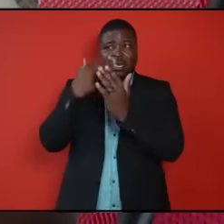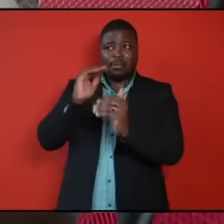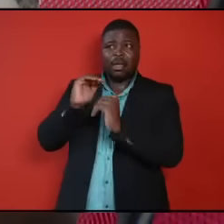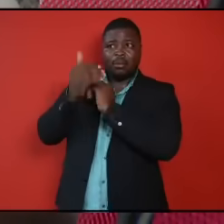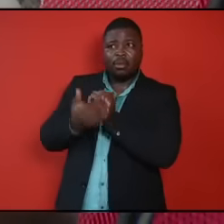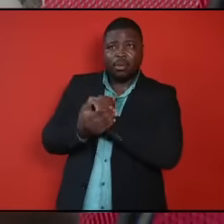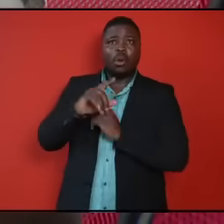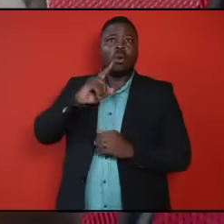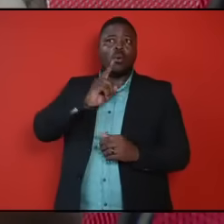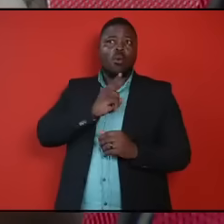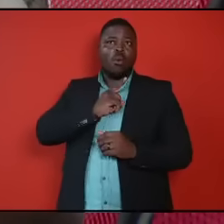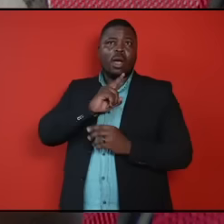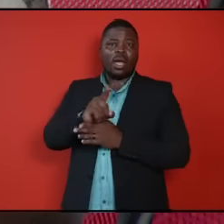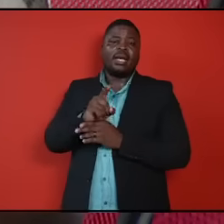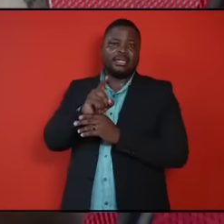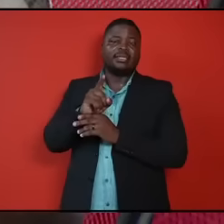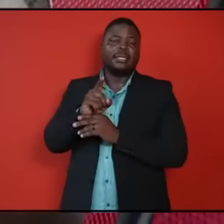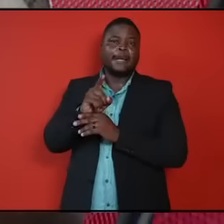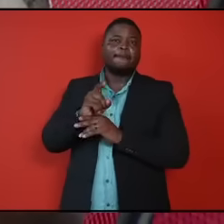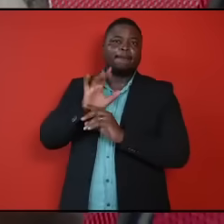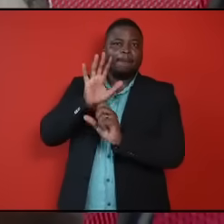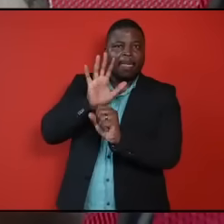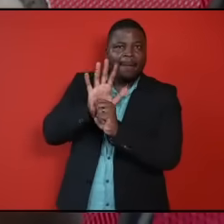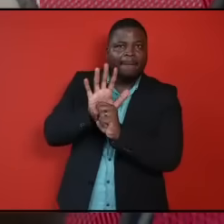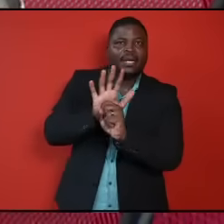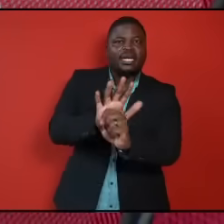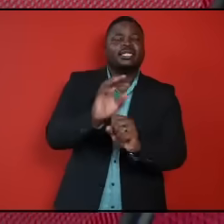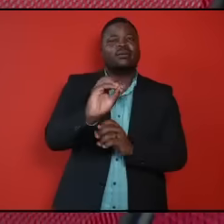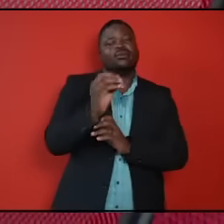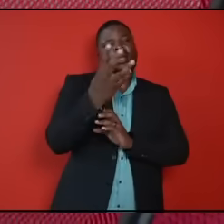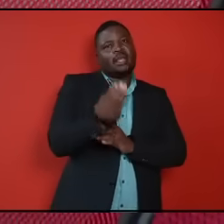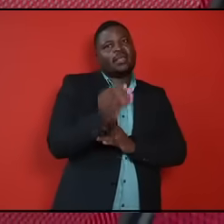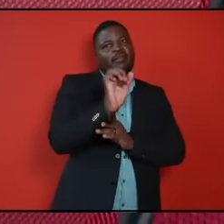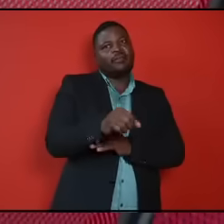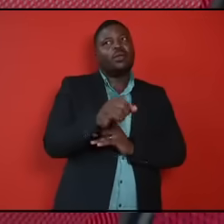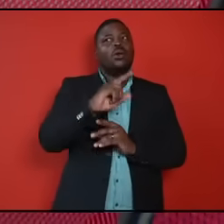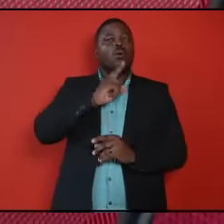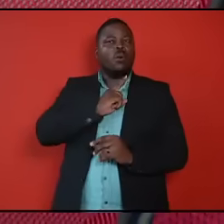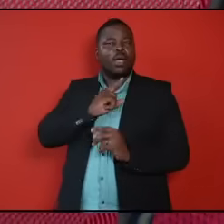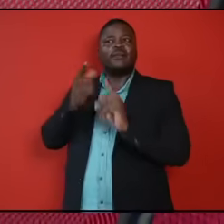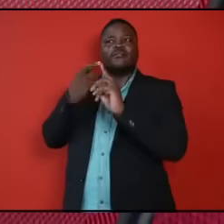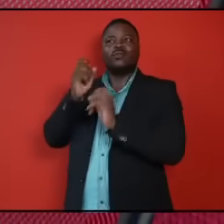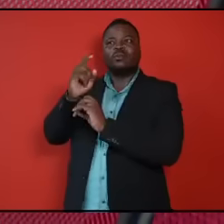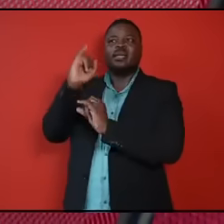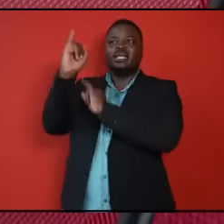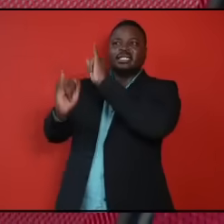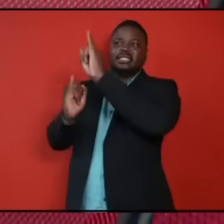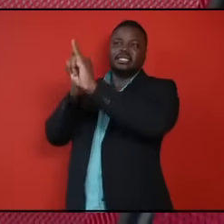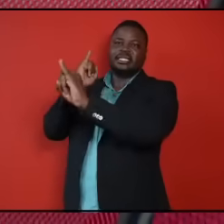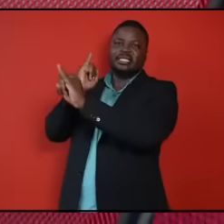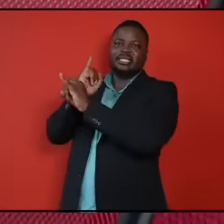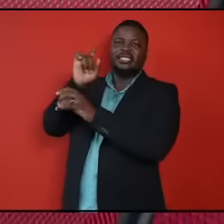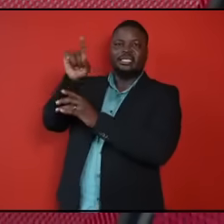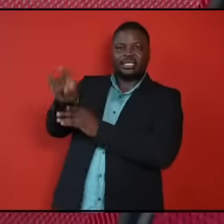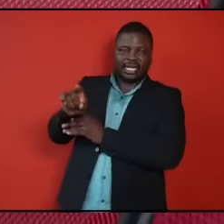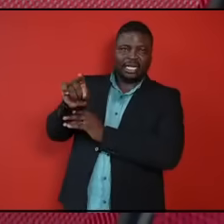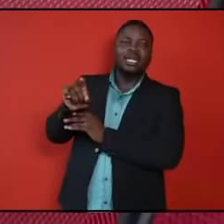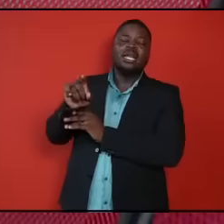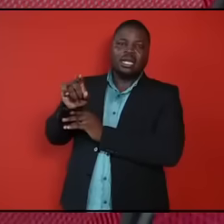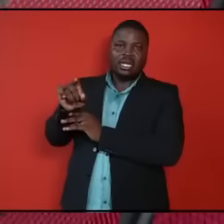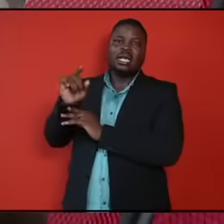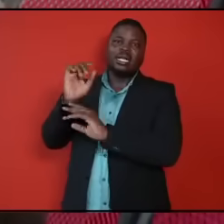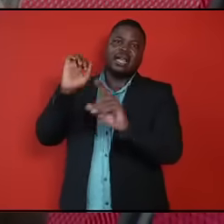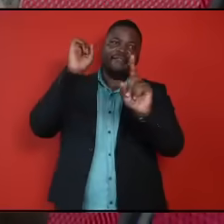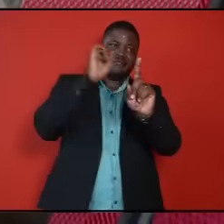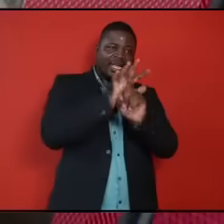huge oppression, and are they willing, because from the international framework, they are traveling globally. So right